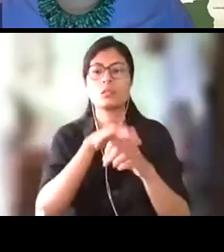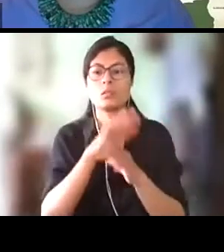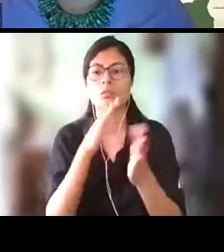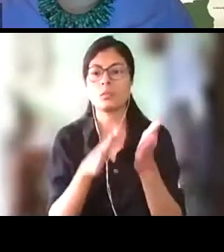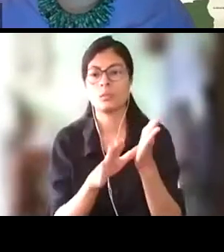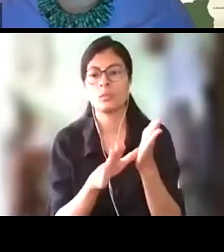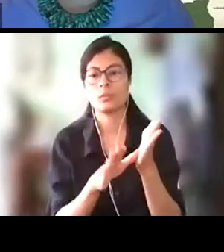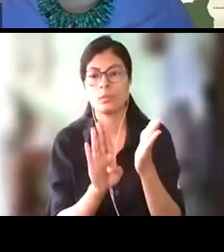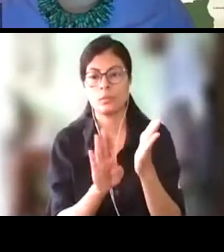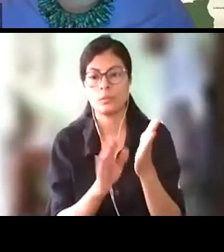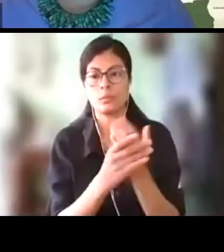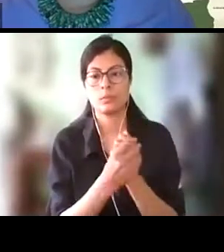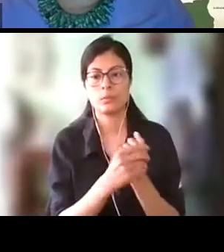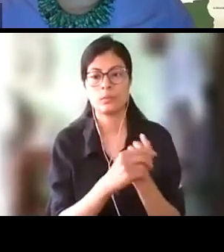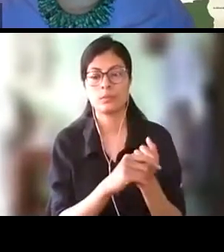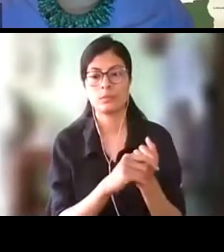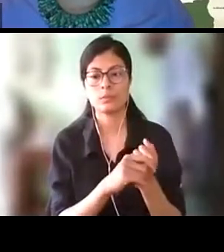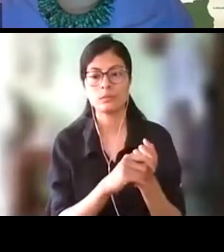another problem there. So